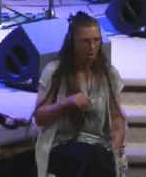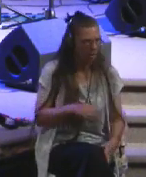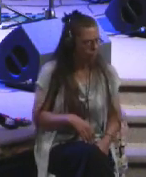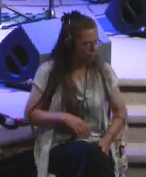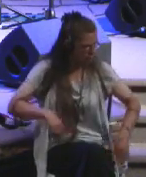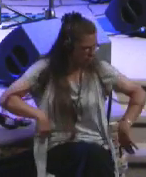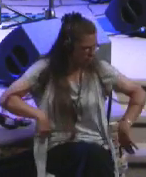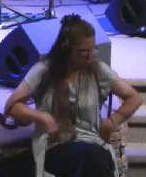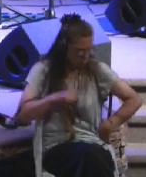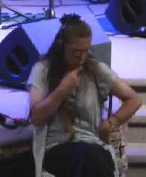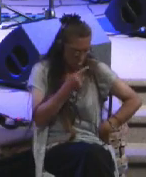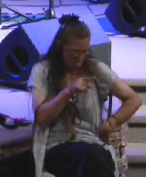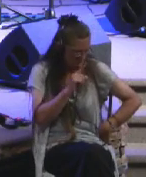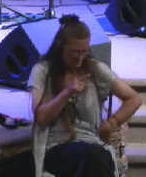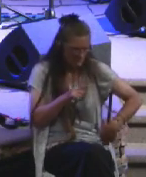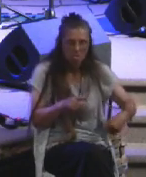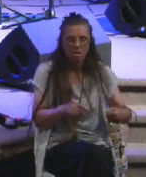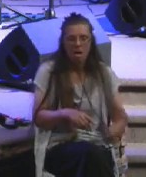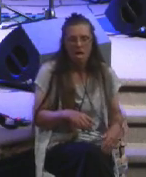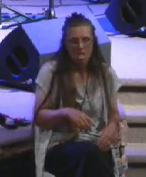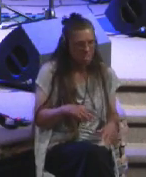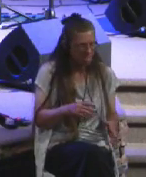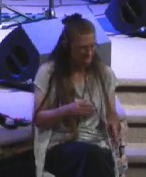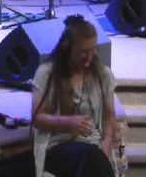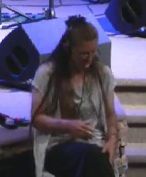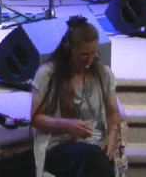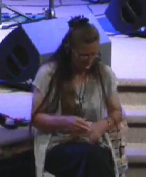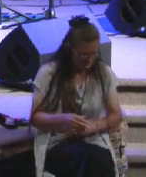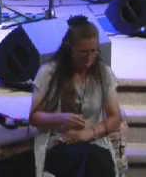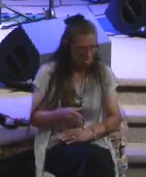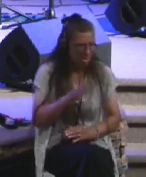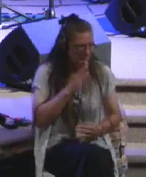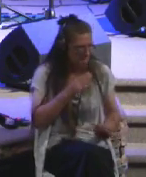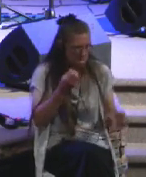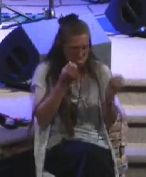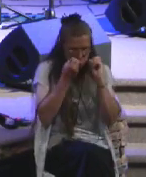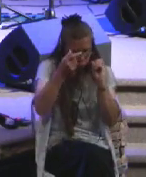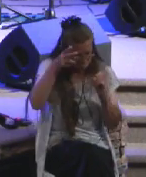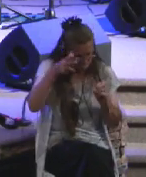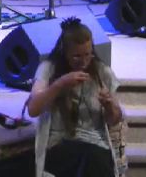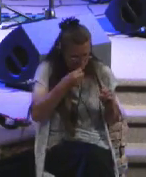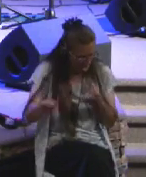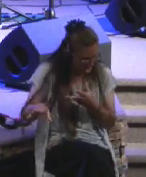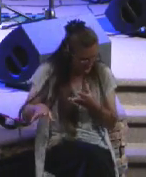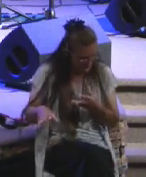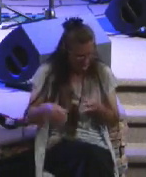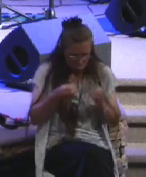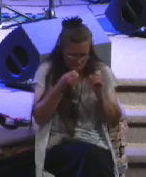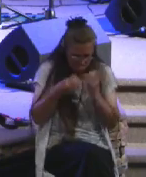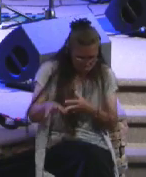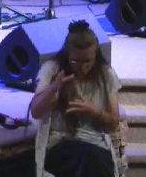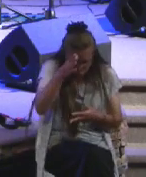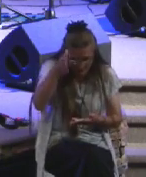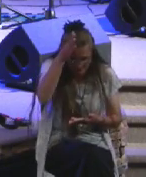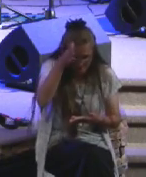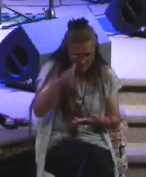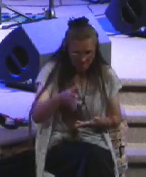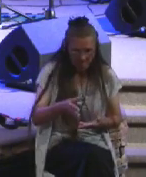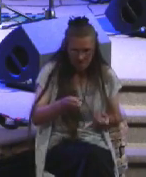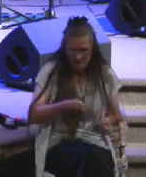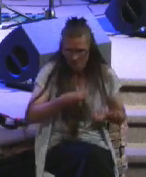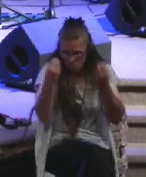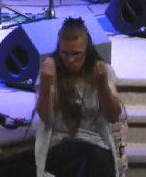So instead of acting right, what do? They acted bad. And so you come up to this where you got bad parenting and passed